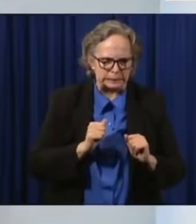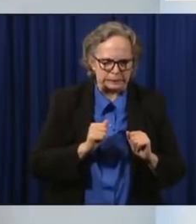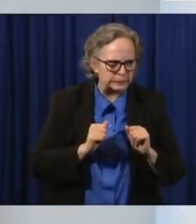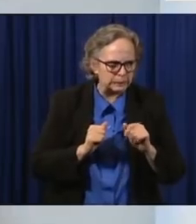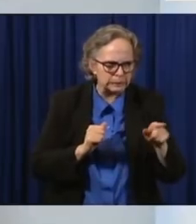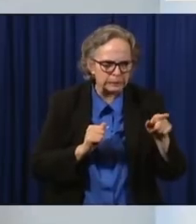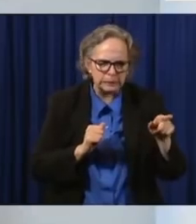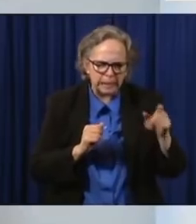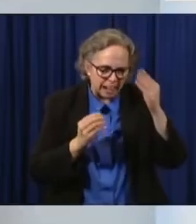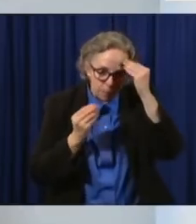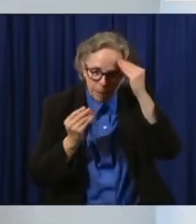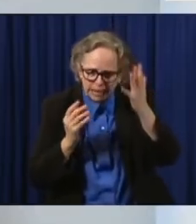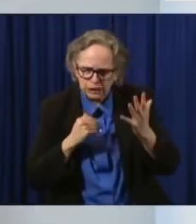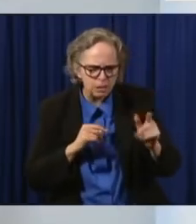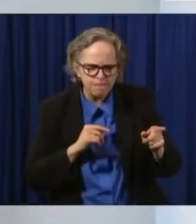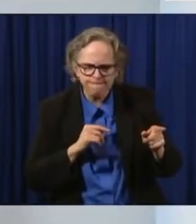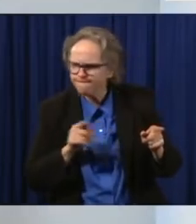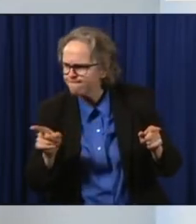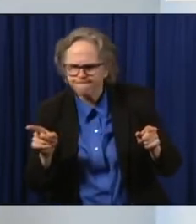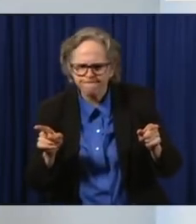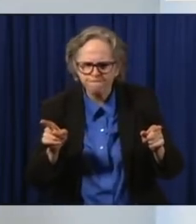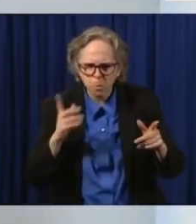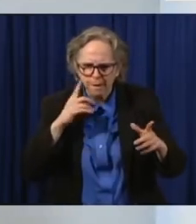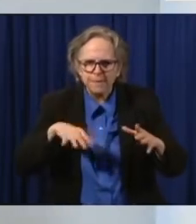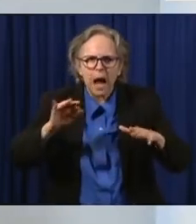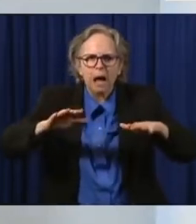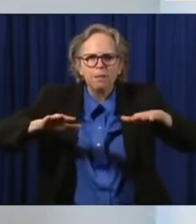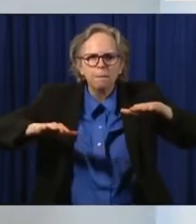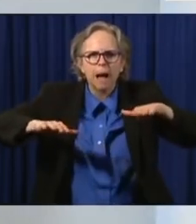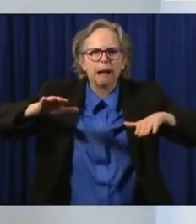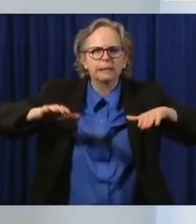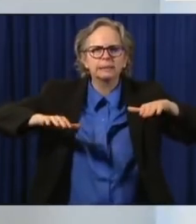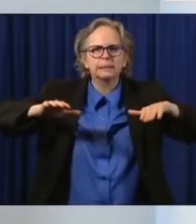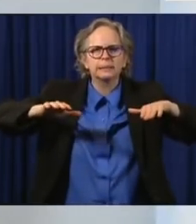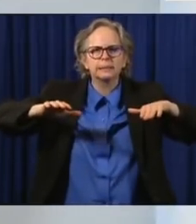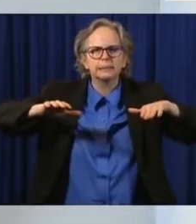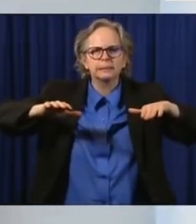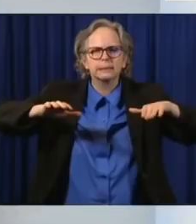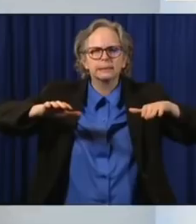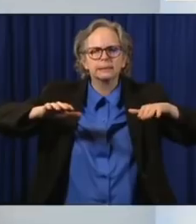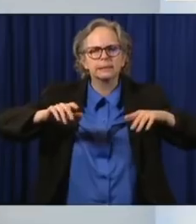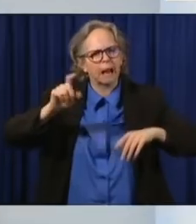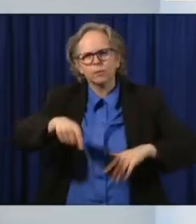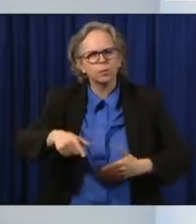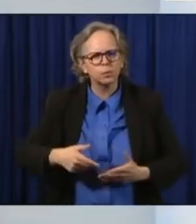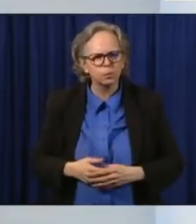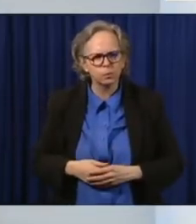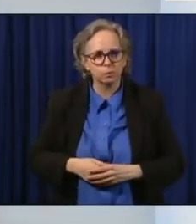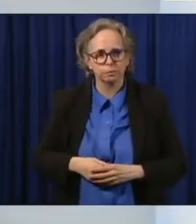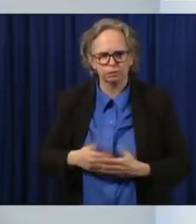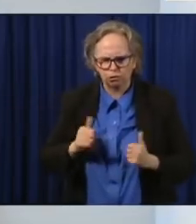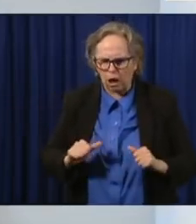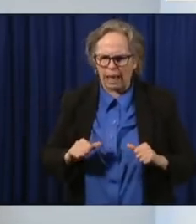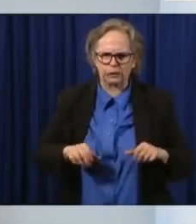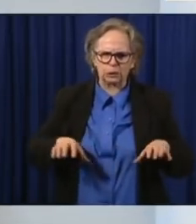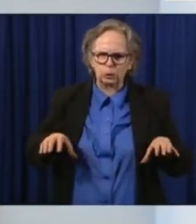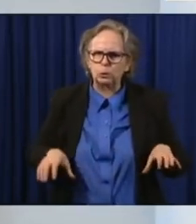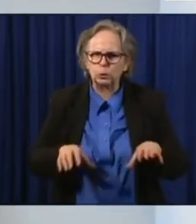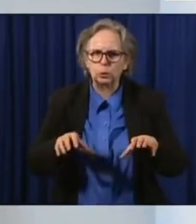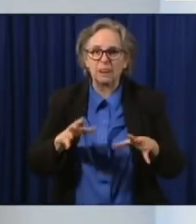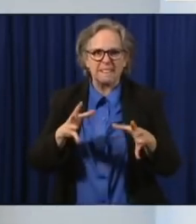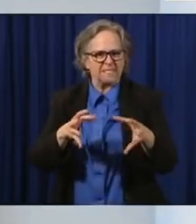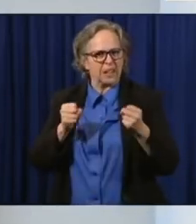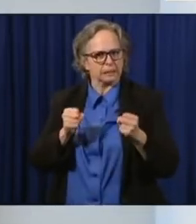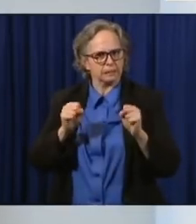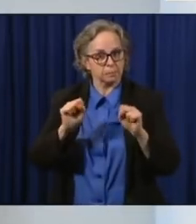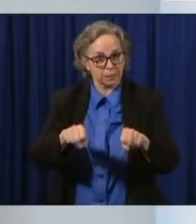balance and to do it at a very fast pace and try to build the confidence that we were making the right decisions by